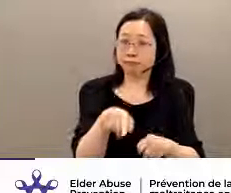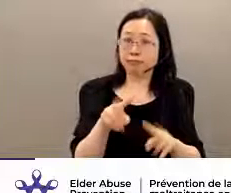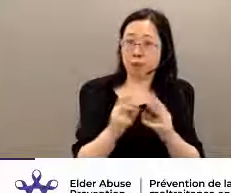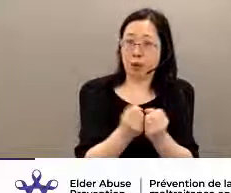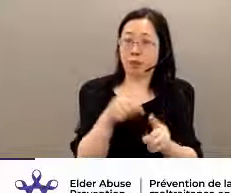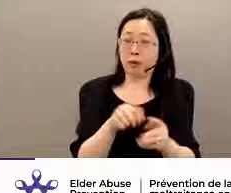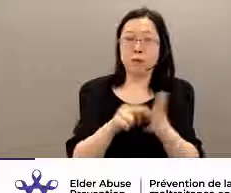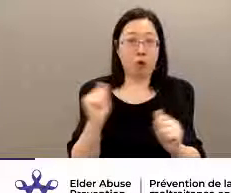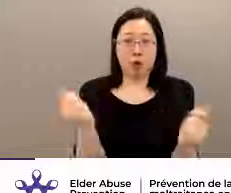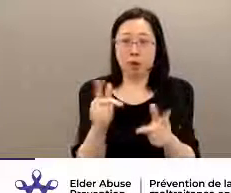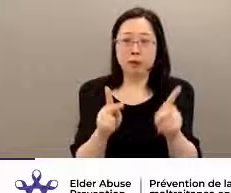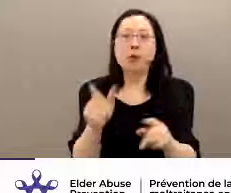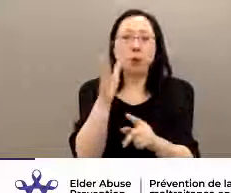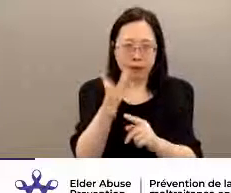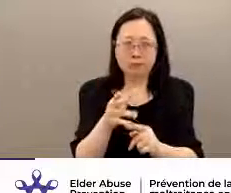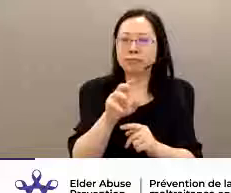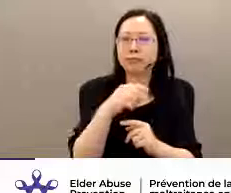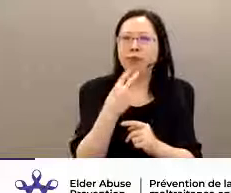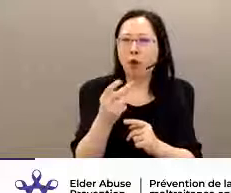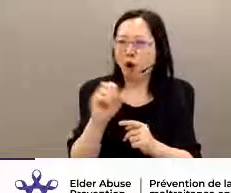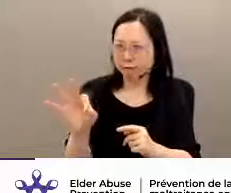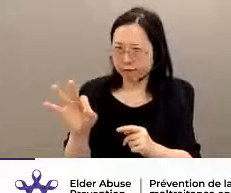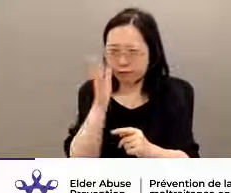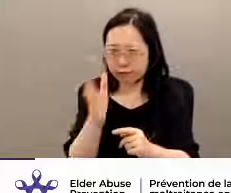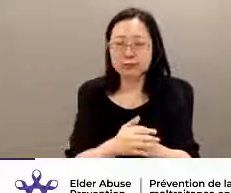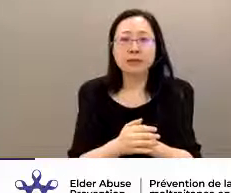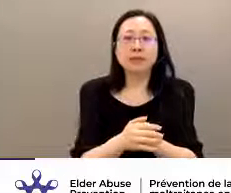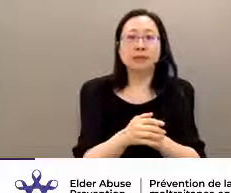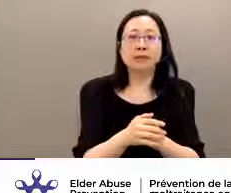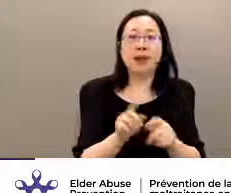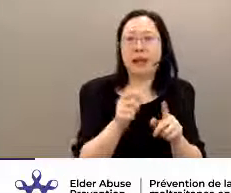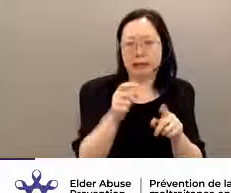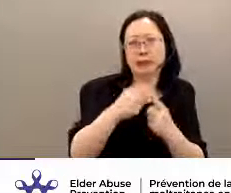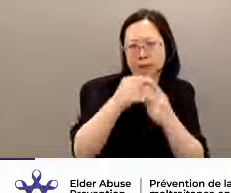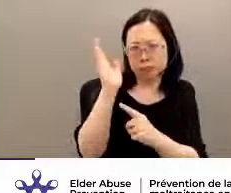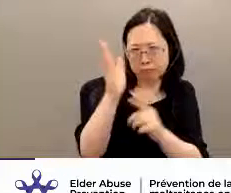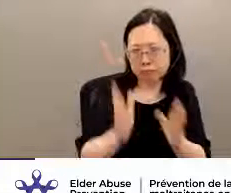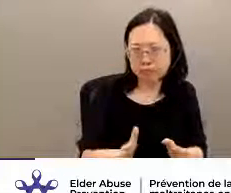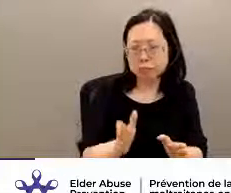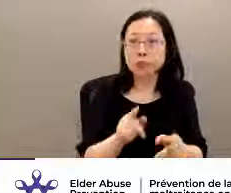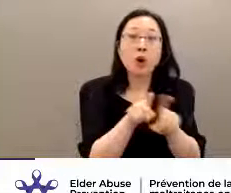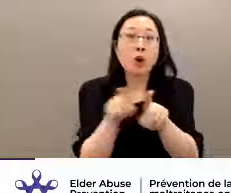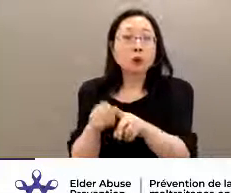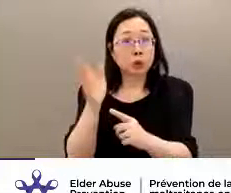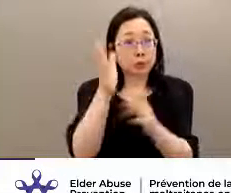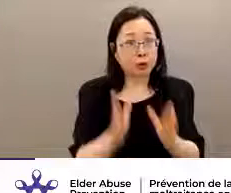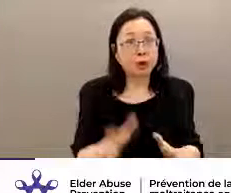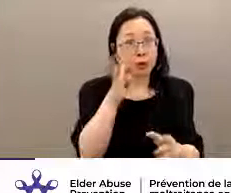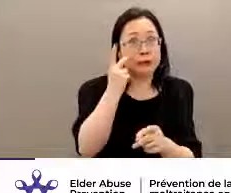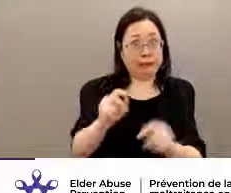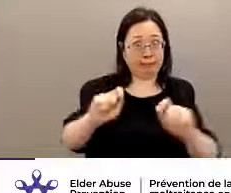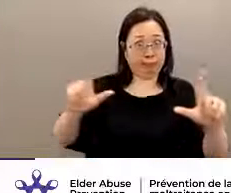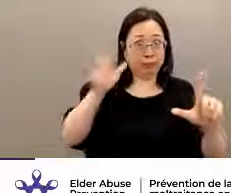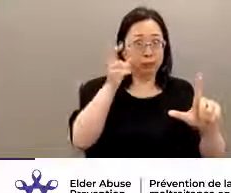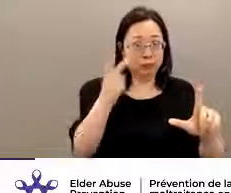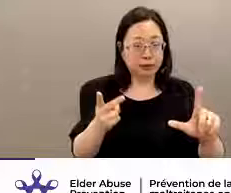except for our speakers. The speakers will be visible when they're presenting, and also during the question and answer period.